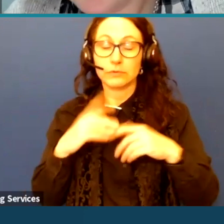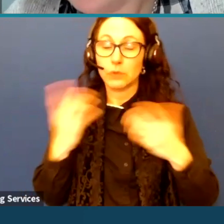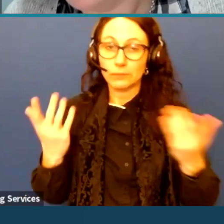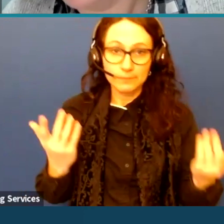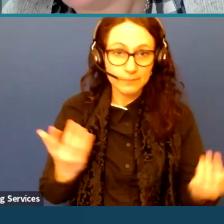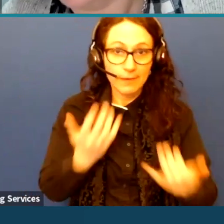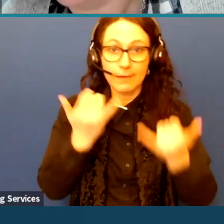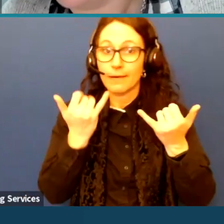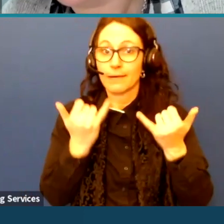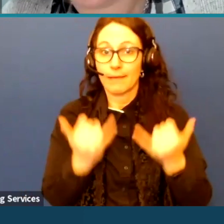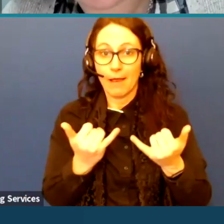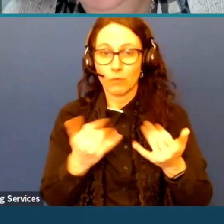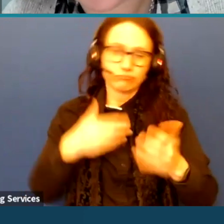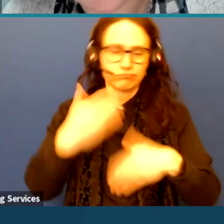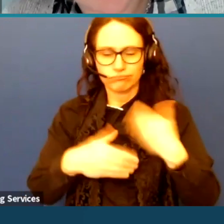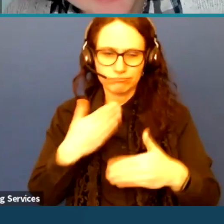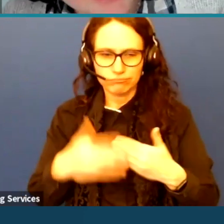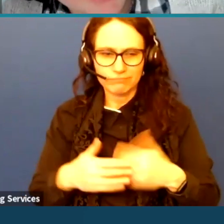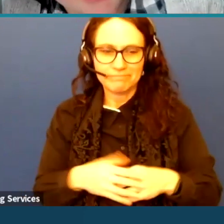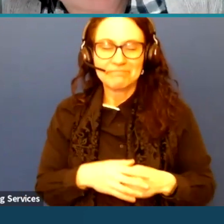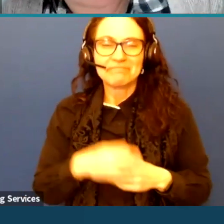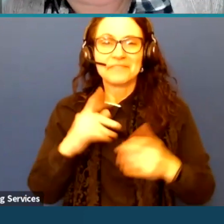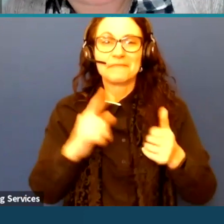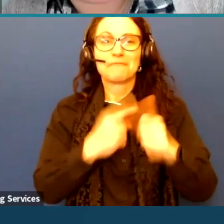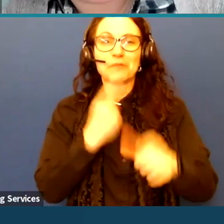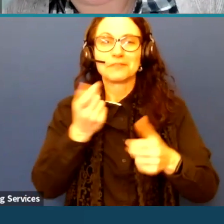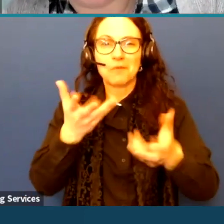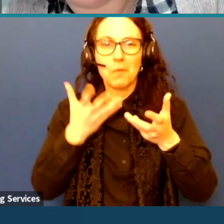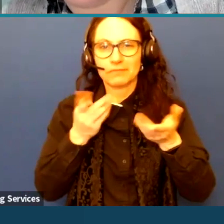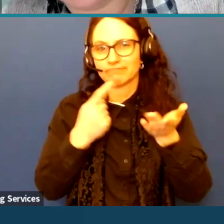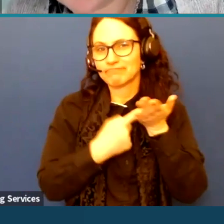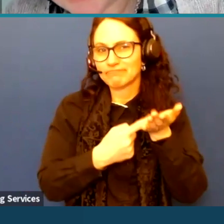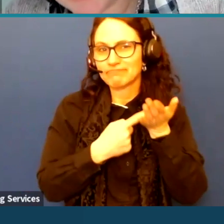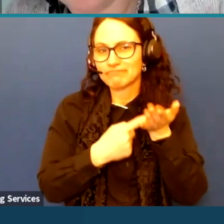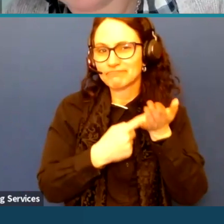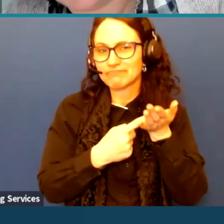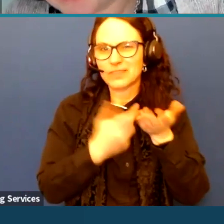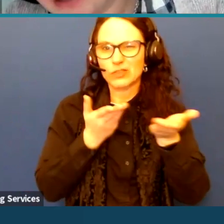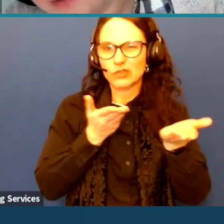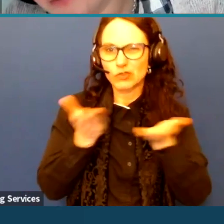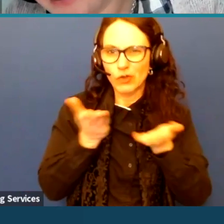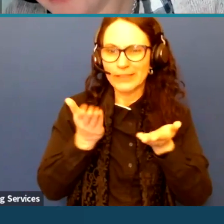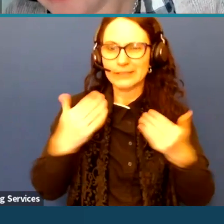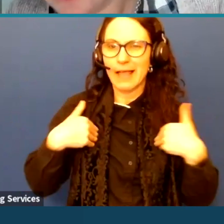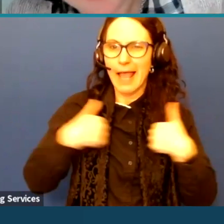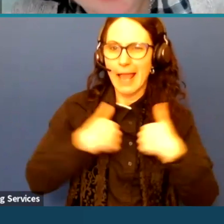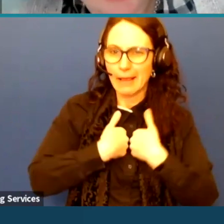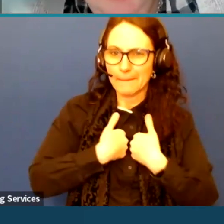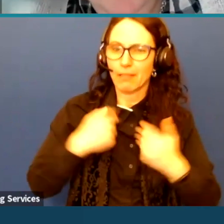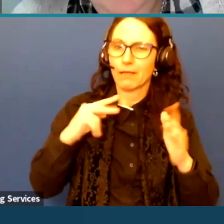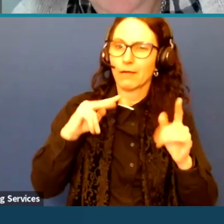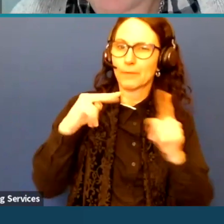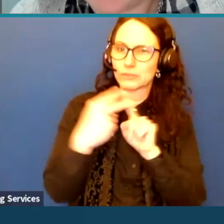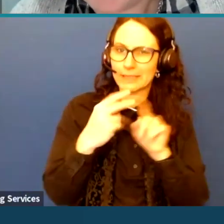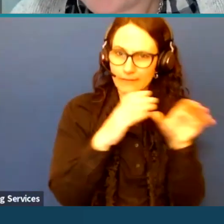started? I wanted to first discuss the service animal perspective. So Pam,